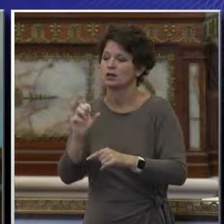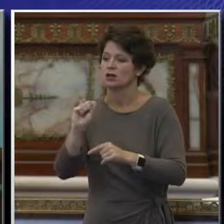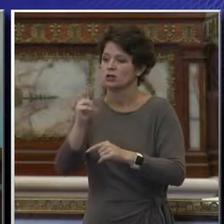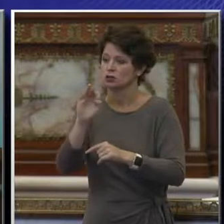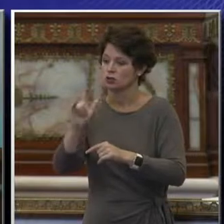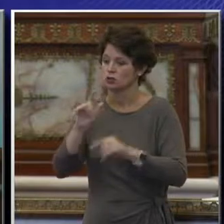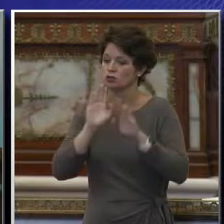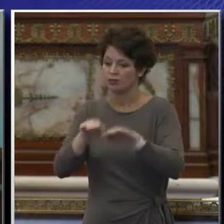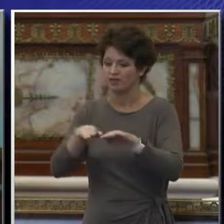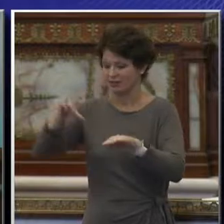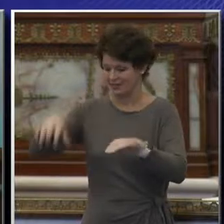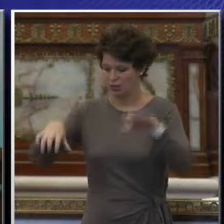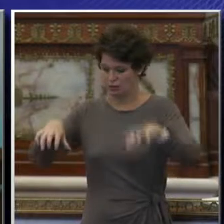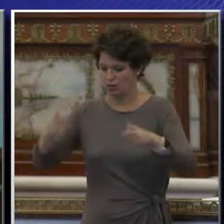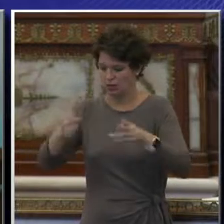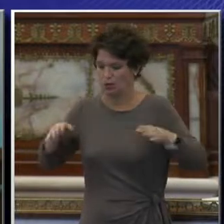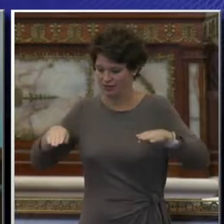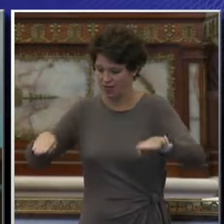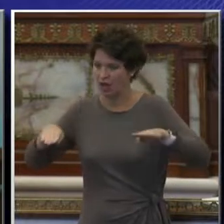River. That's right.